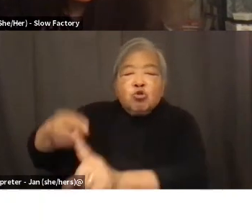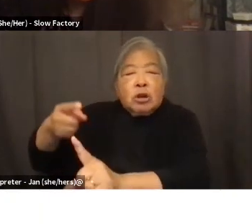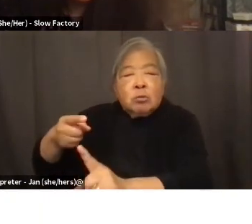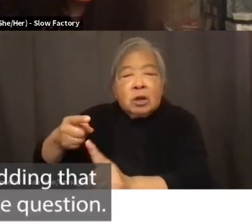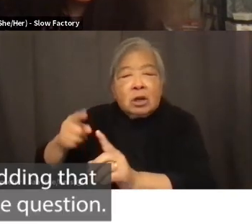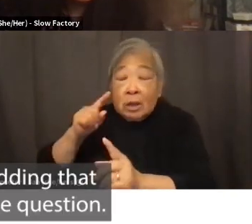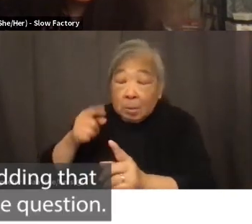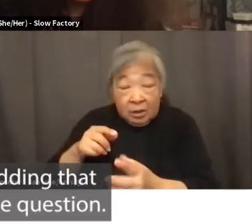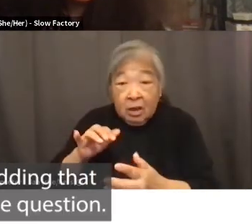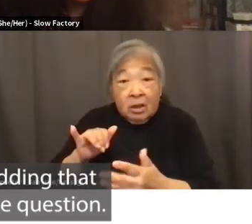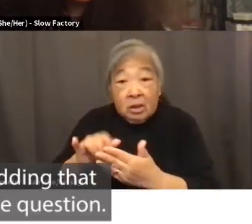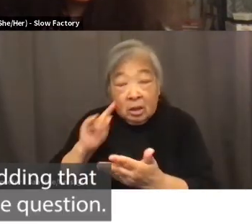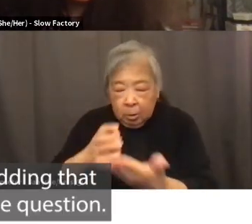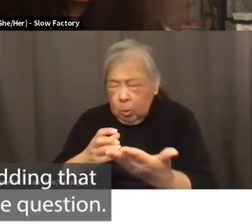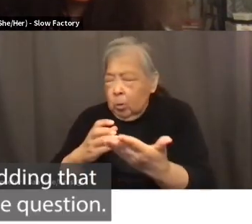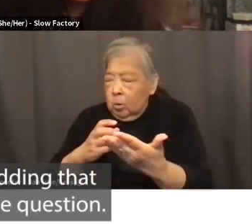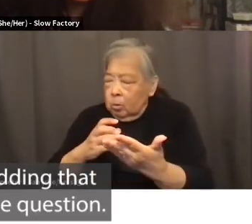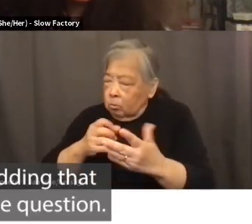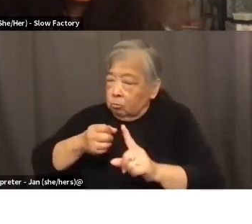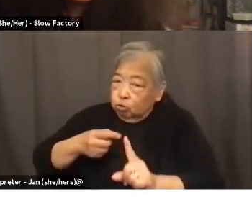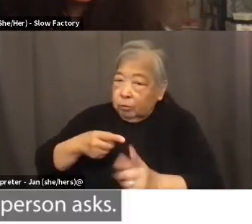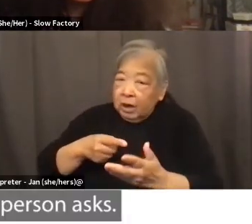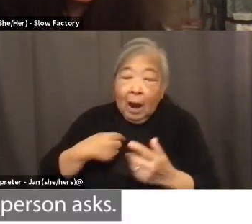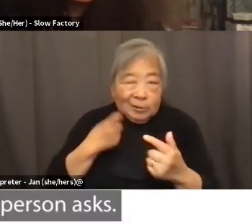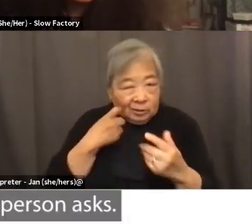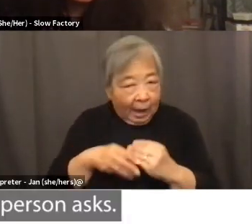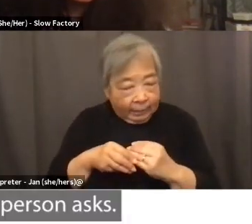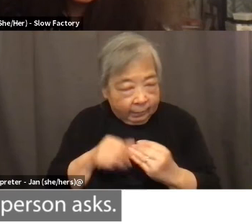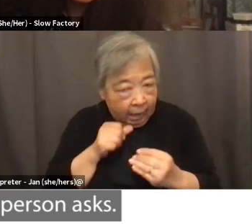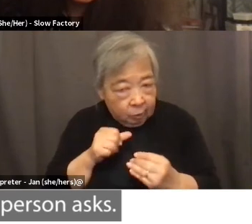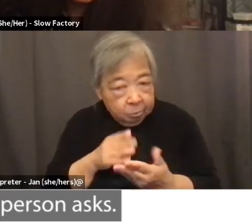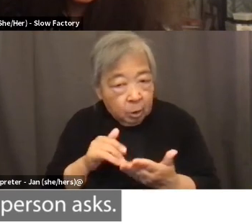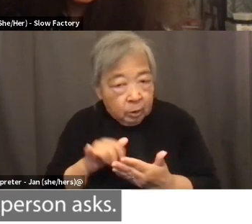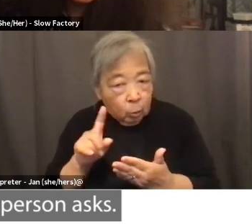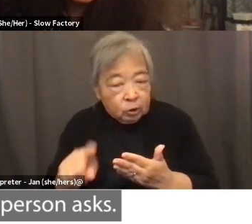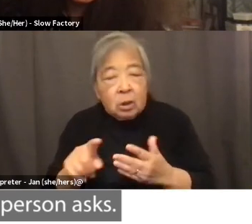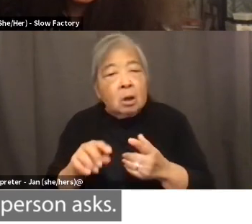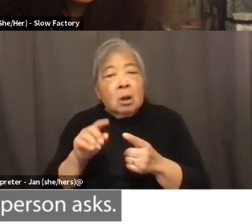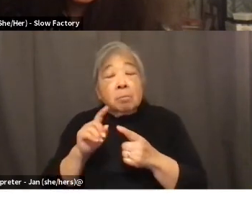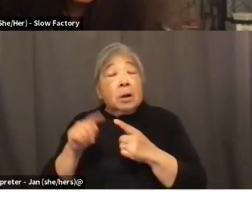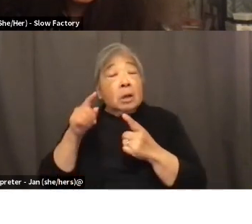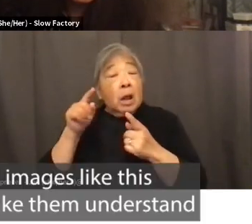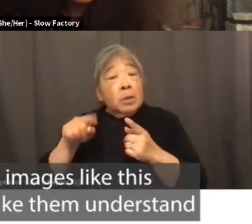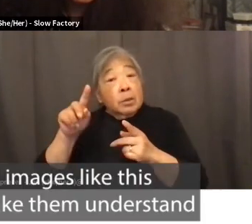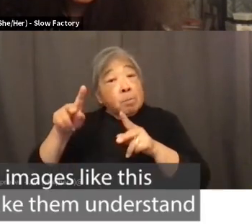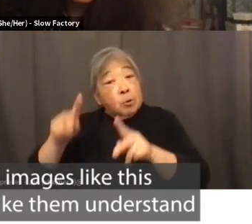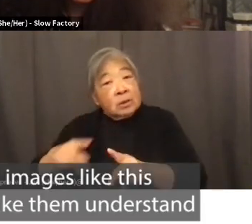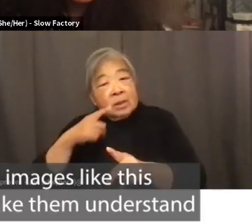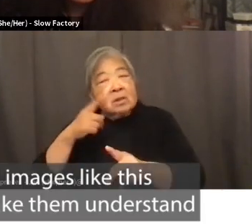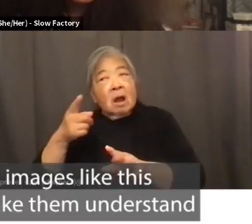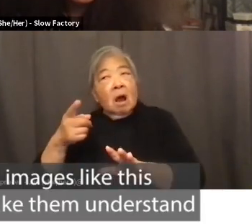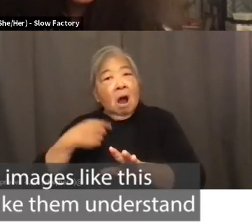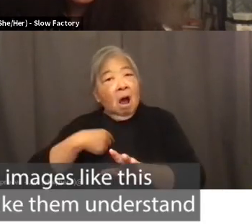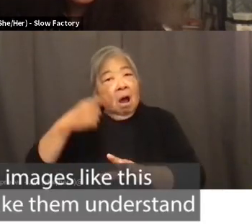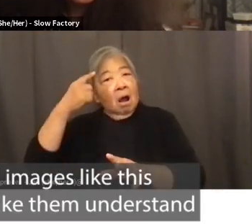regardless. I'm just adding that. That's not in the question. Yeah. I agree. But the person asks, I also think